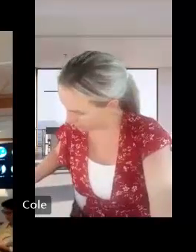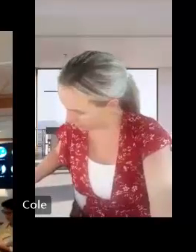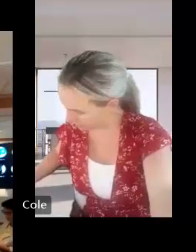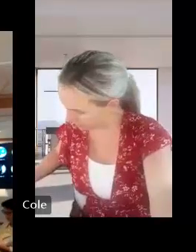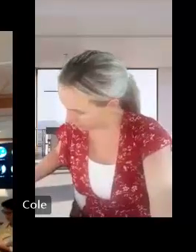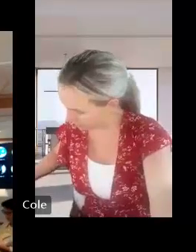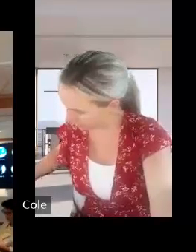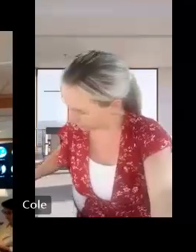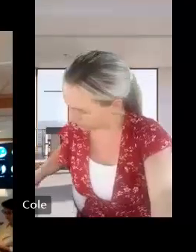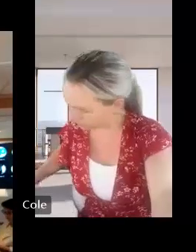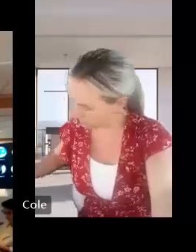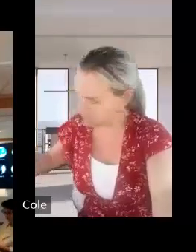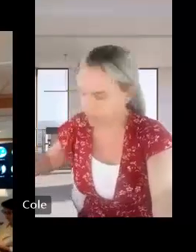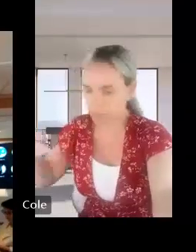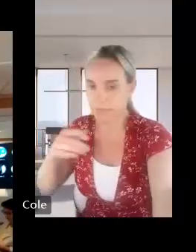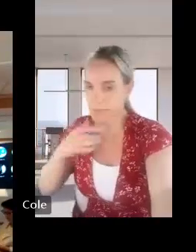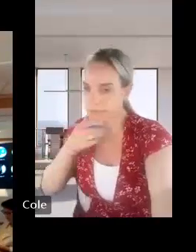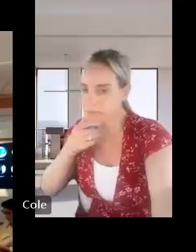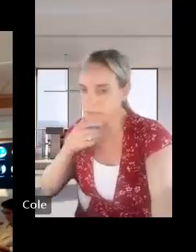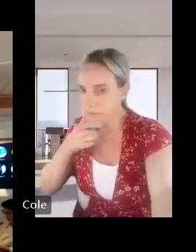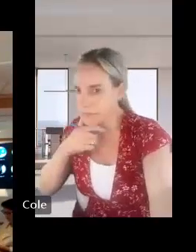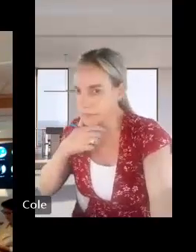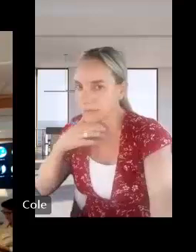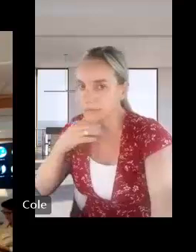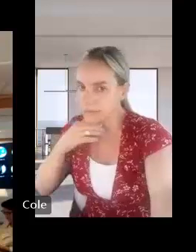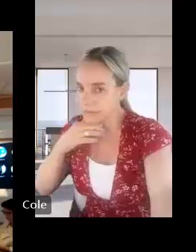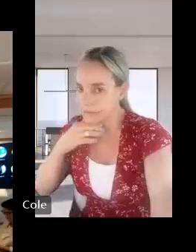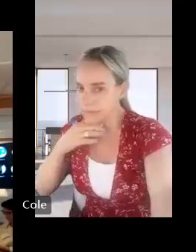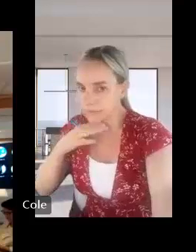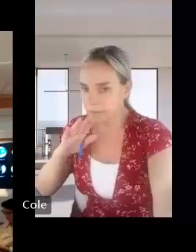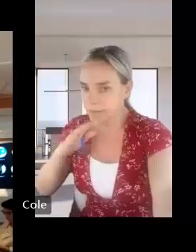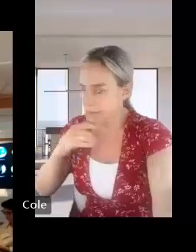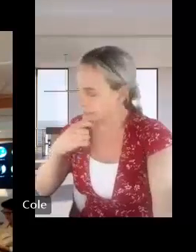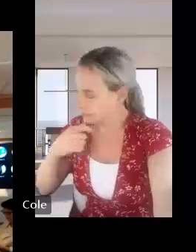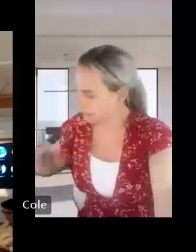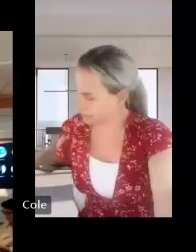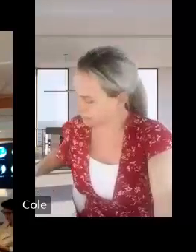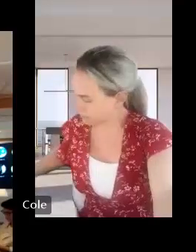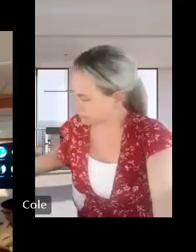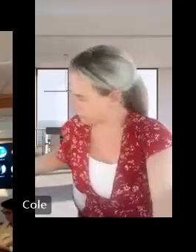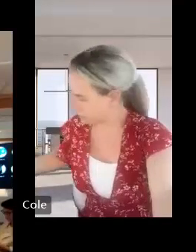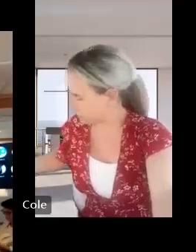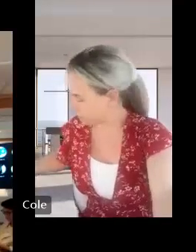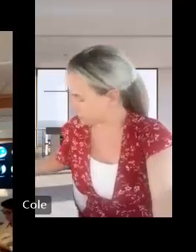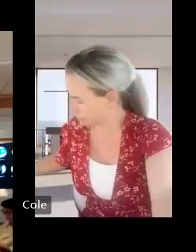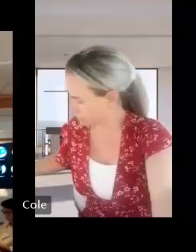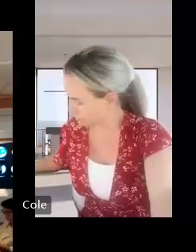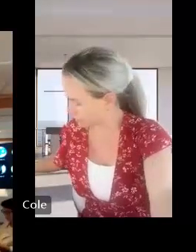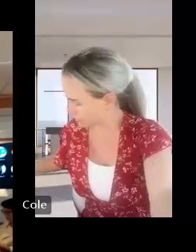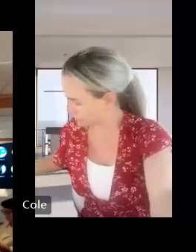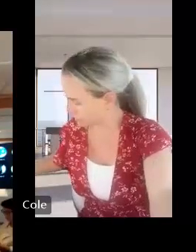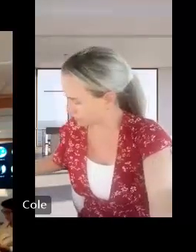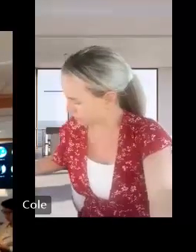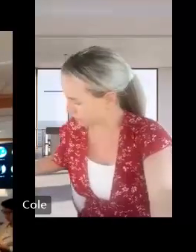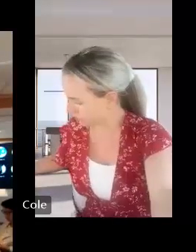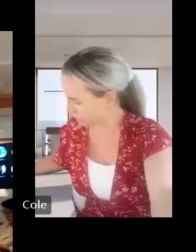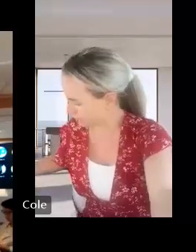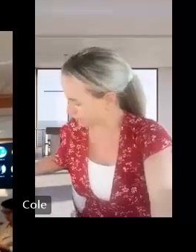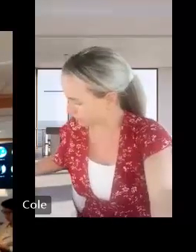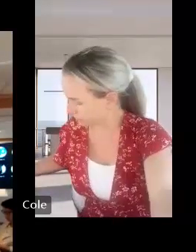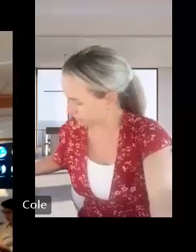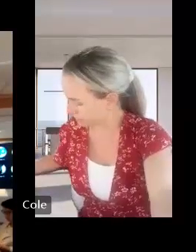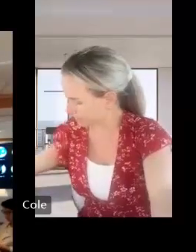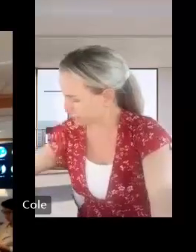all those in receipt of this report, so carried. So we'll move on to the next